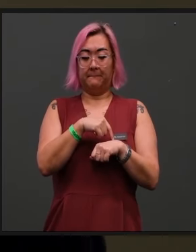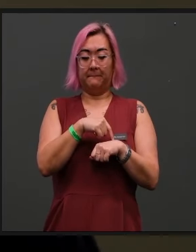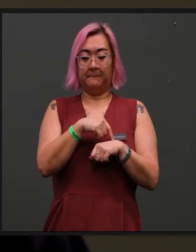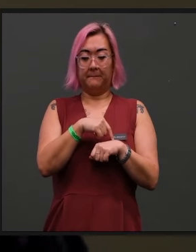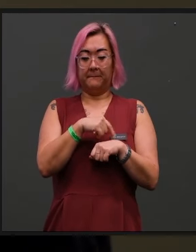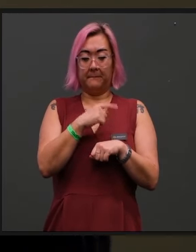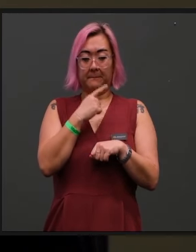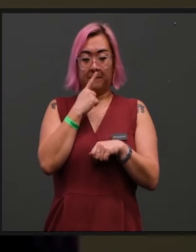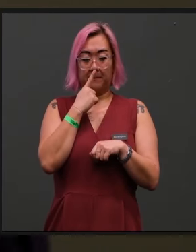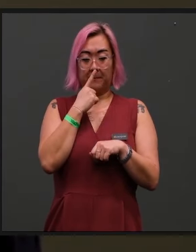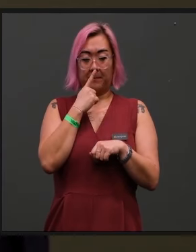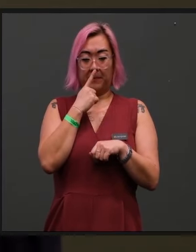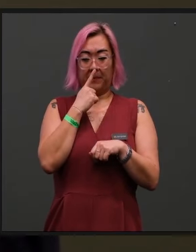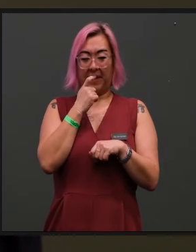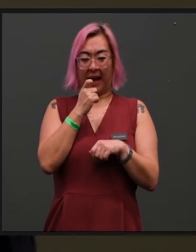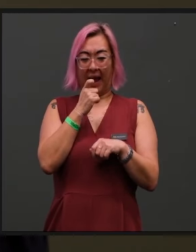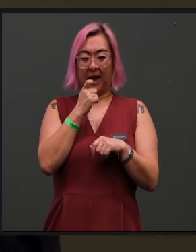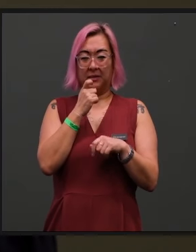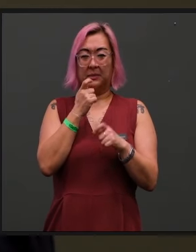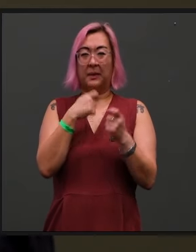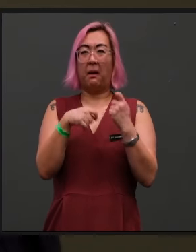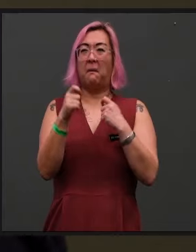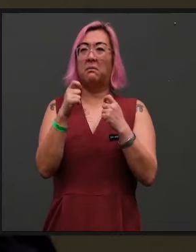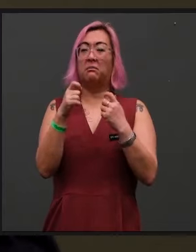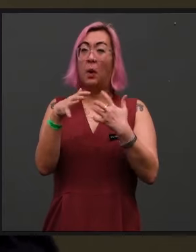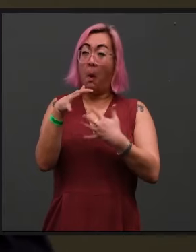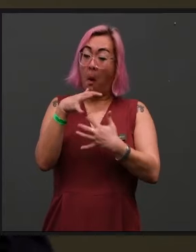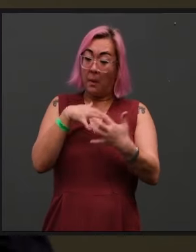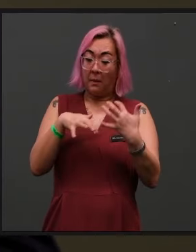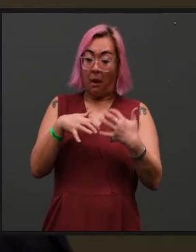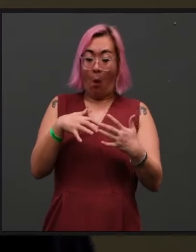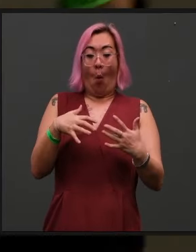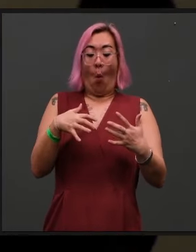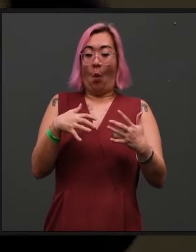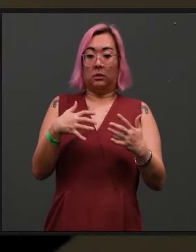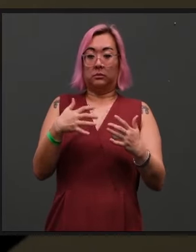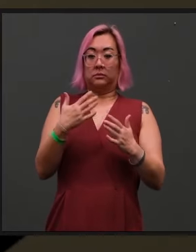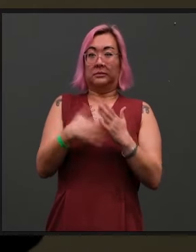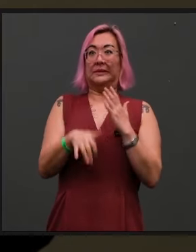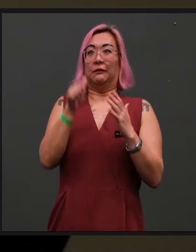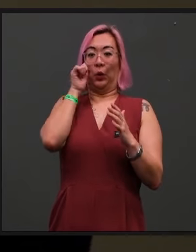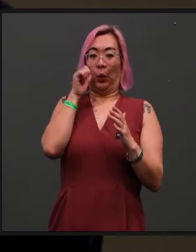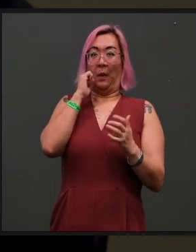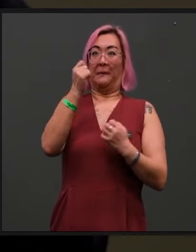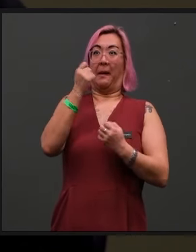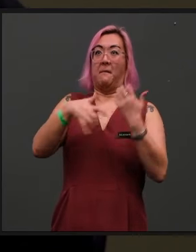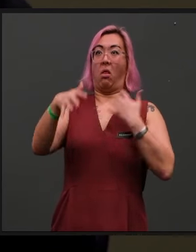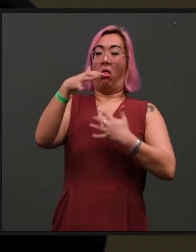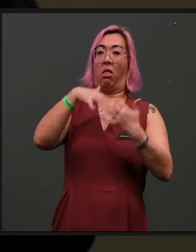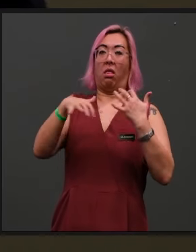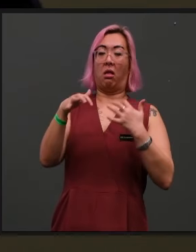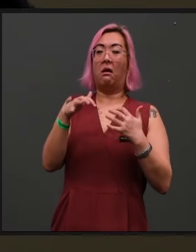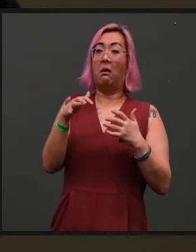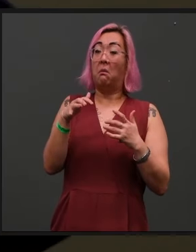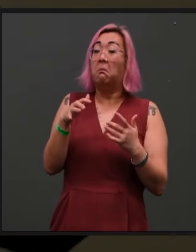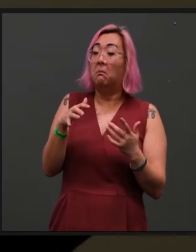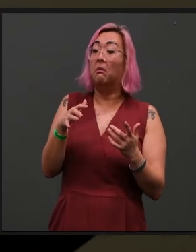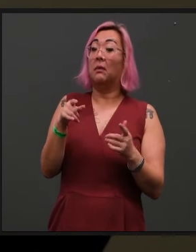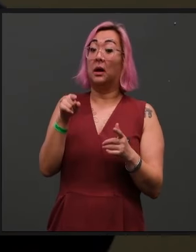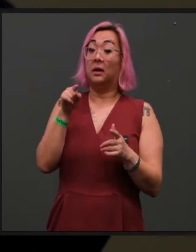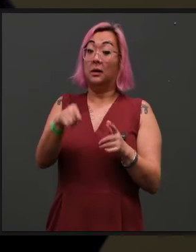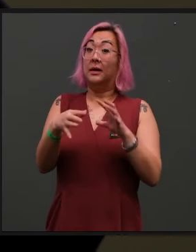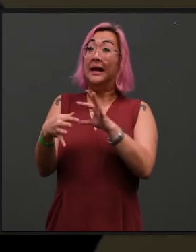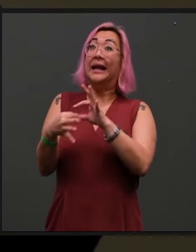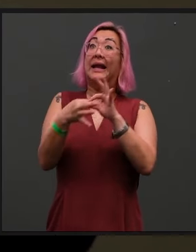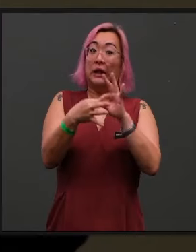intricate than expected. So I appreciate that insight. I guess that would dovetail nicely though into, so you've completed